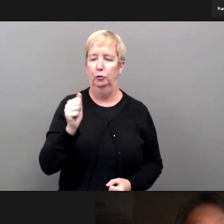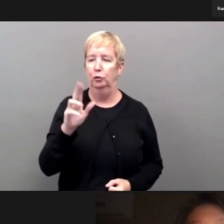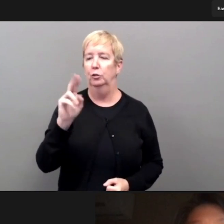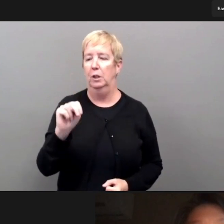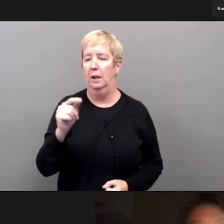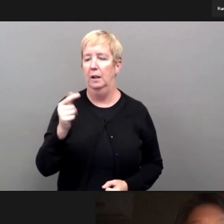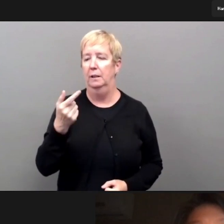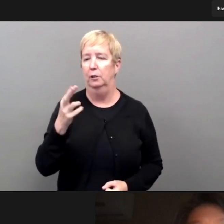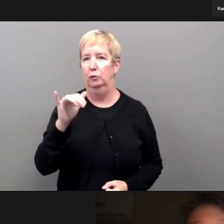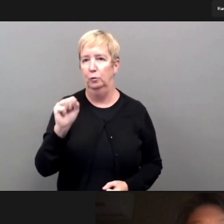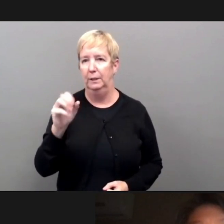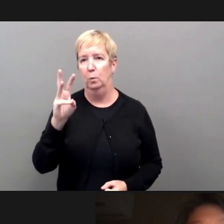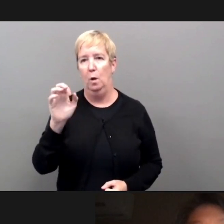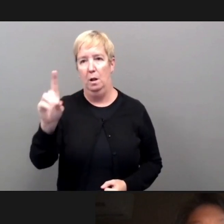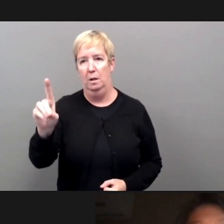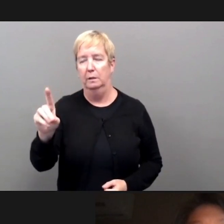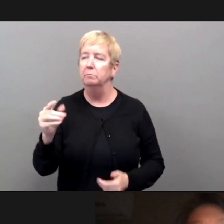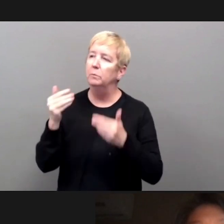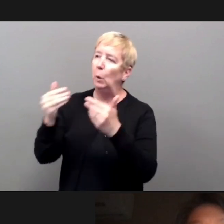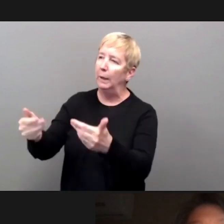Sean, go ahead and ask your question.